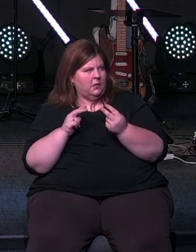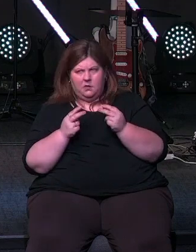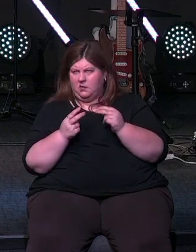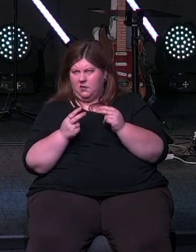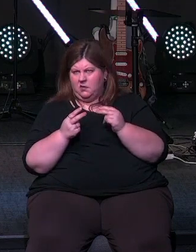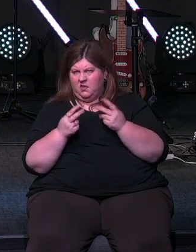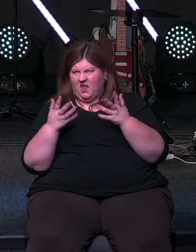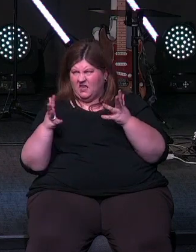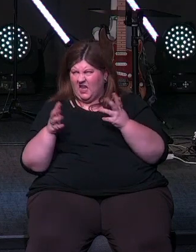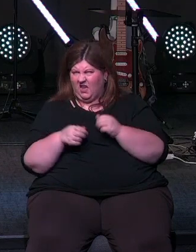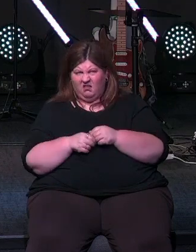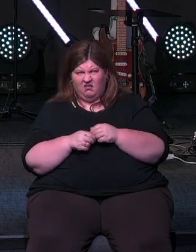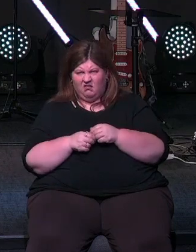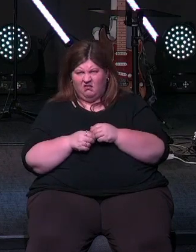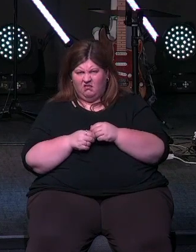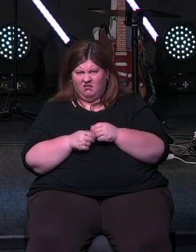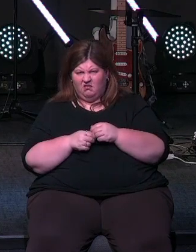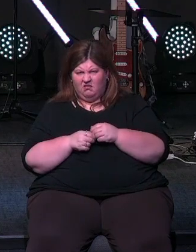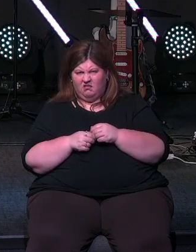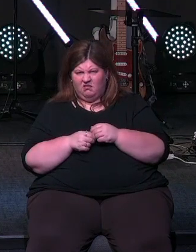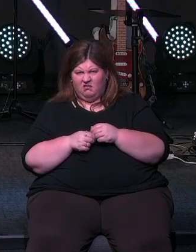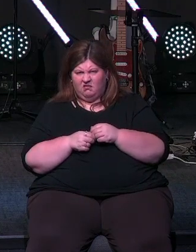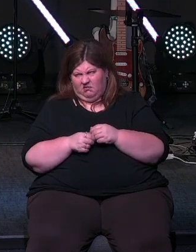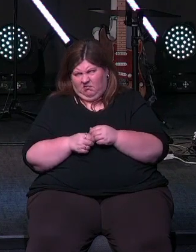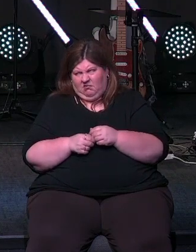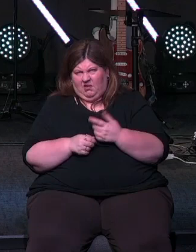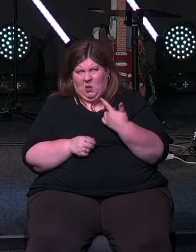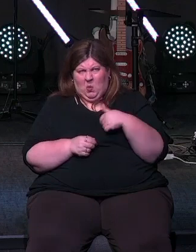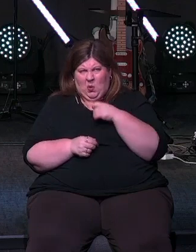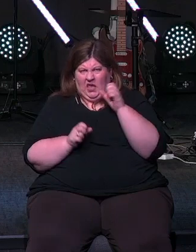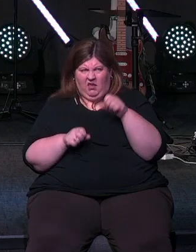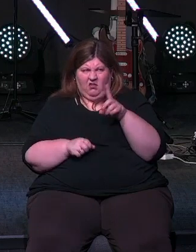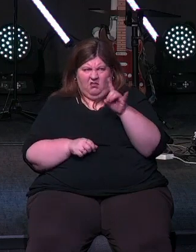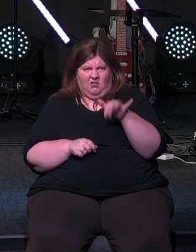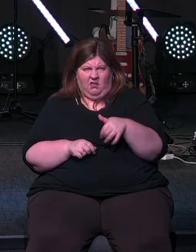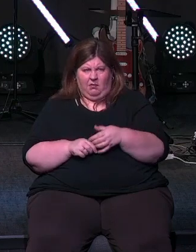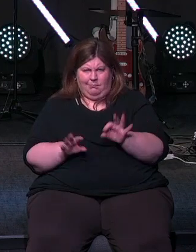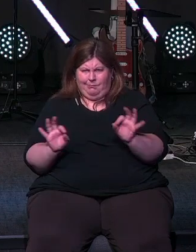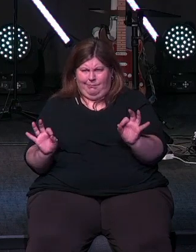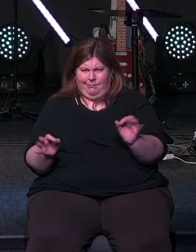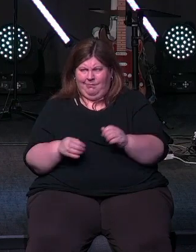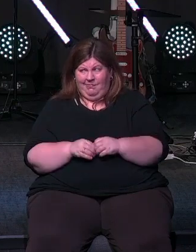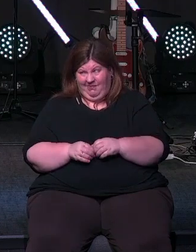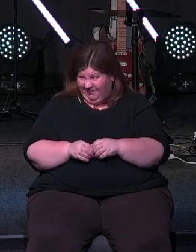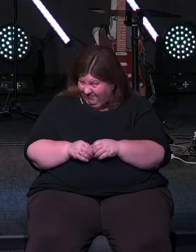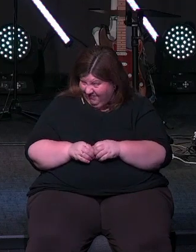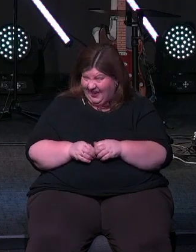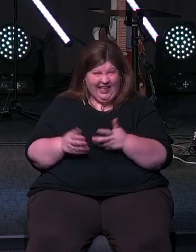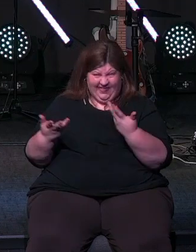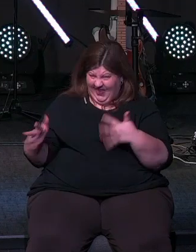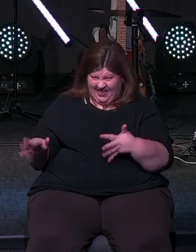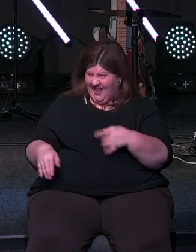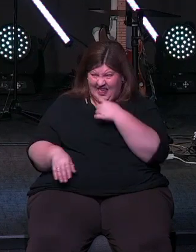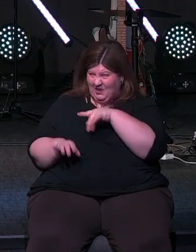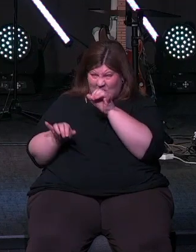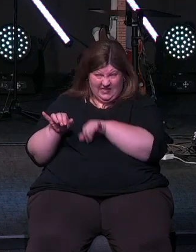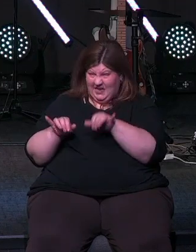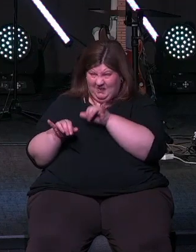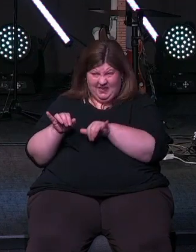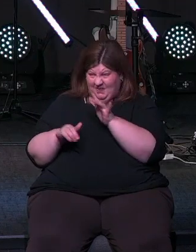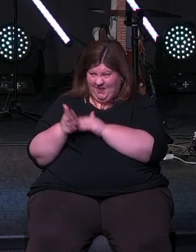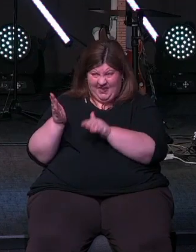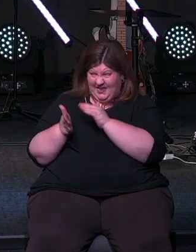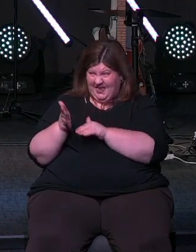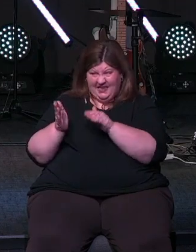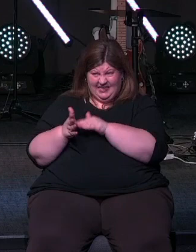"That's it? Like, I feel like we can do that. Like, that's all, is that all you say? You just say the same thing over and